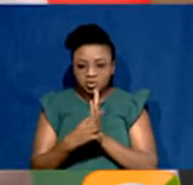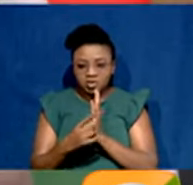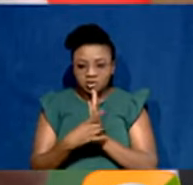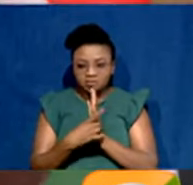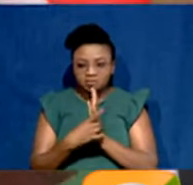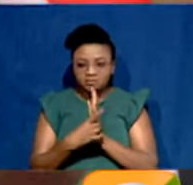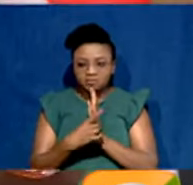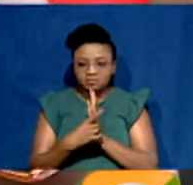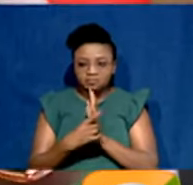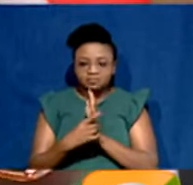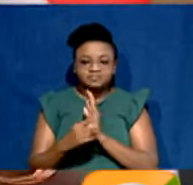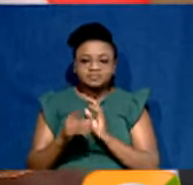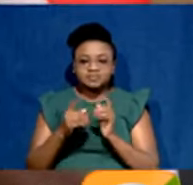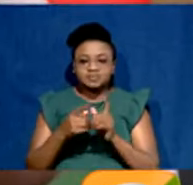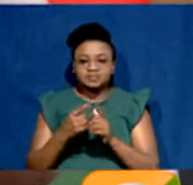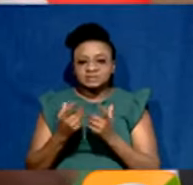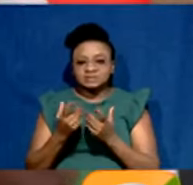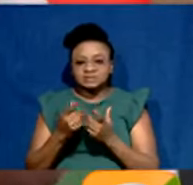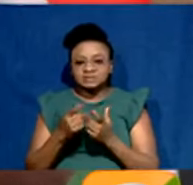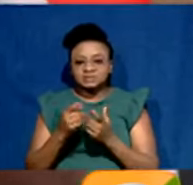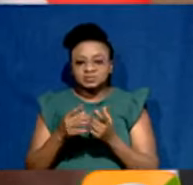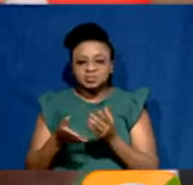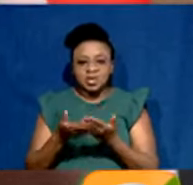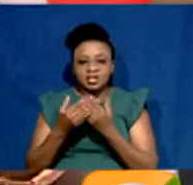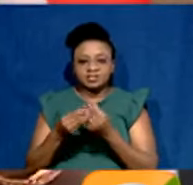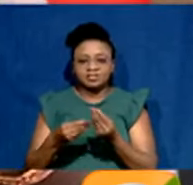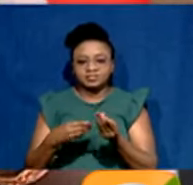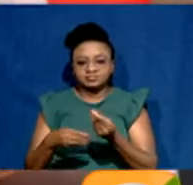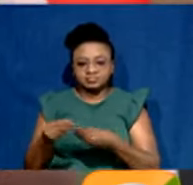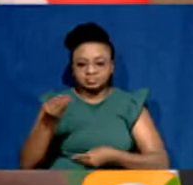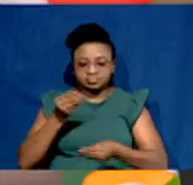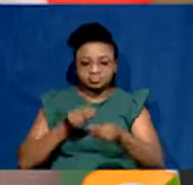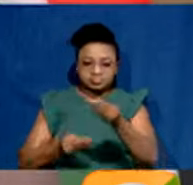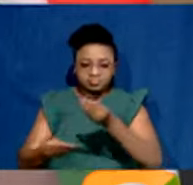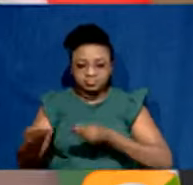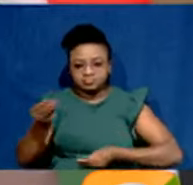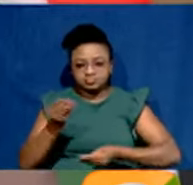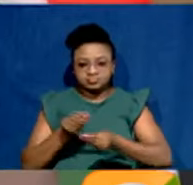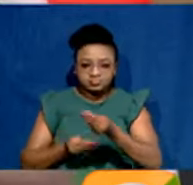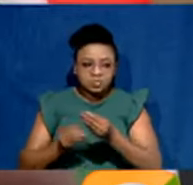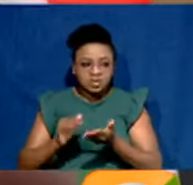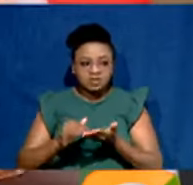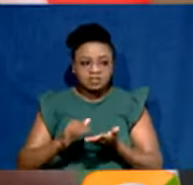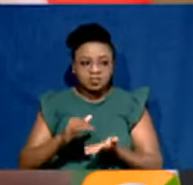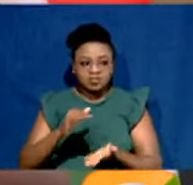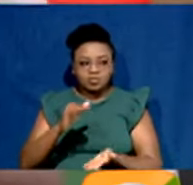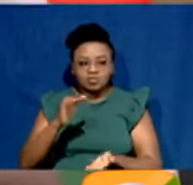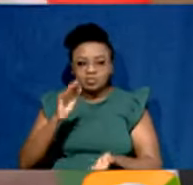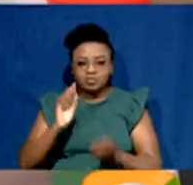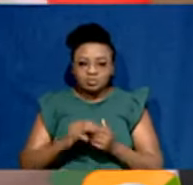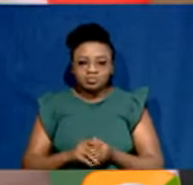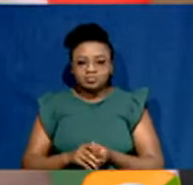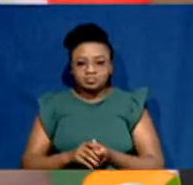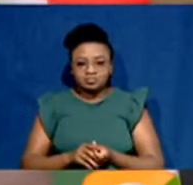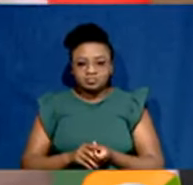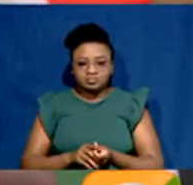Kenya reserves. You sell it to the market so that you increase supply of dollars at a price that is not